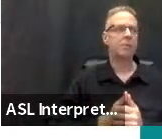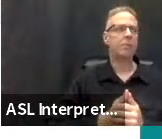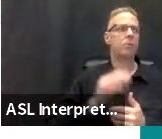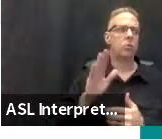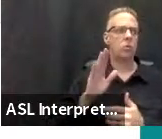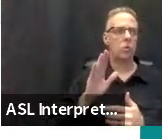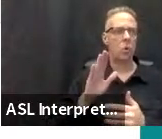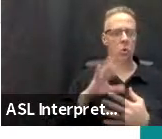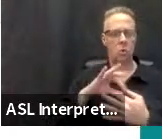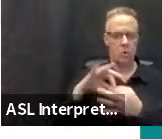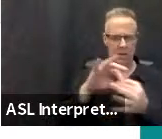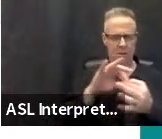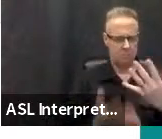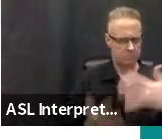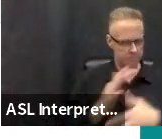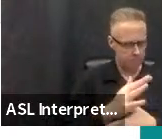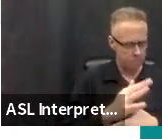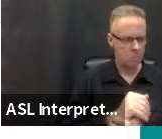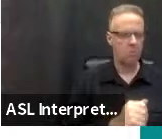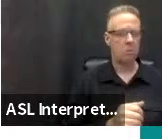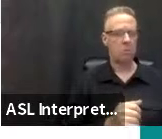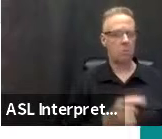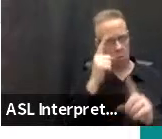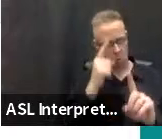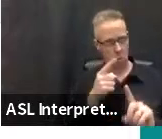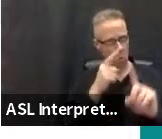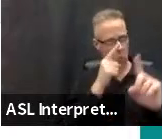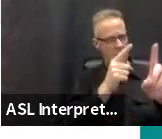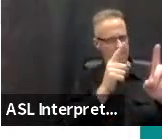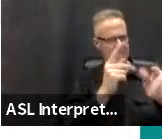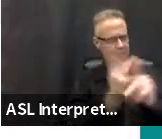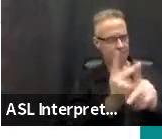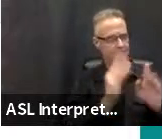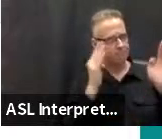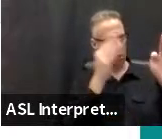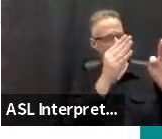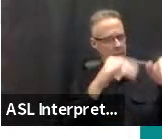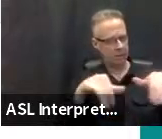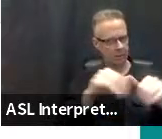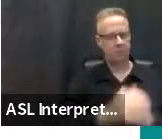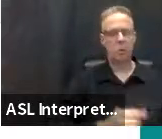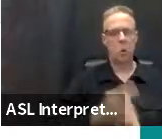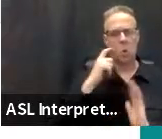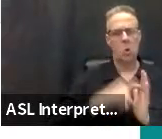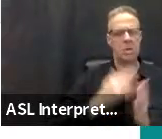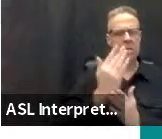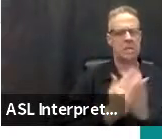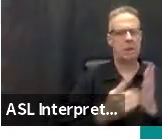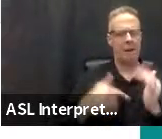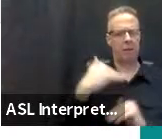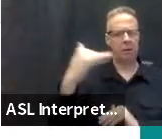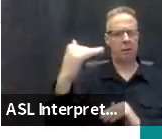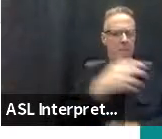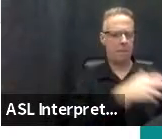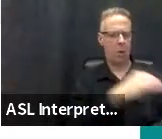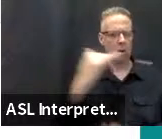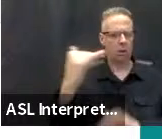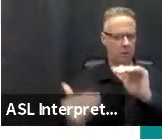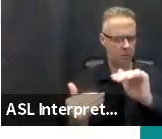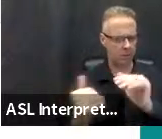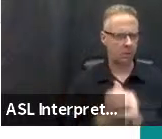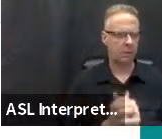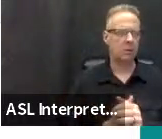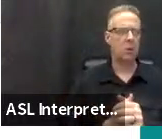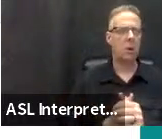first, keep focused on our common goal, notice power dynamics in the room, create a space for multiple truths